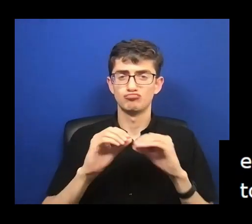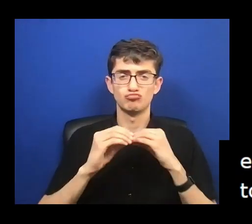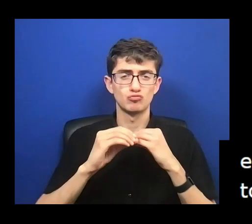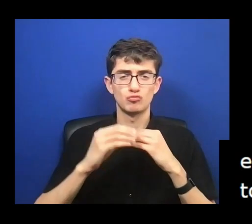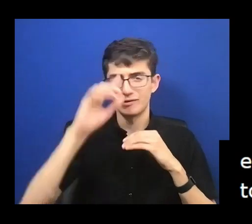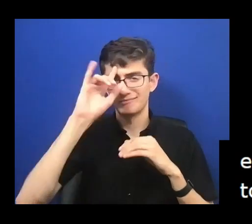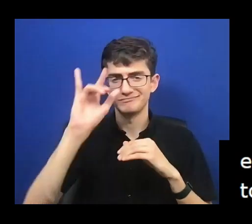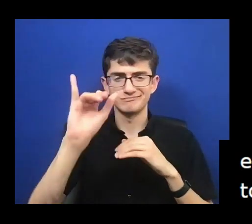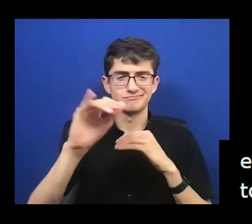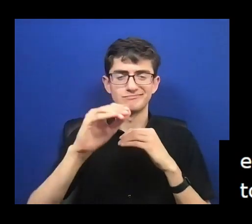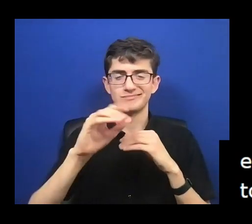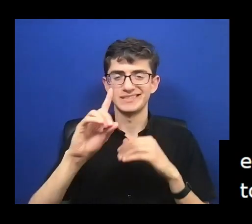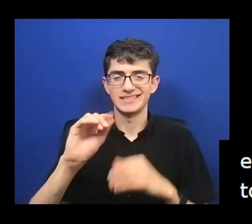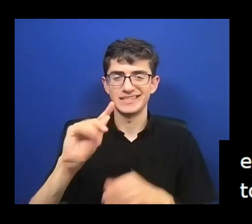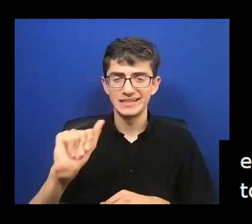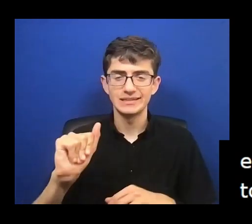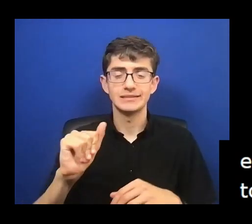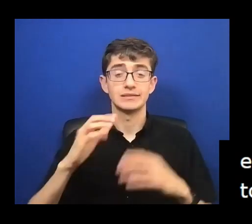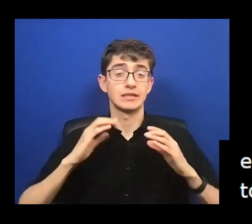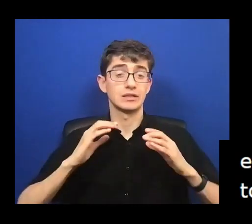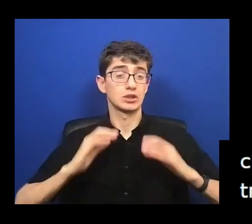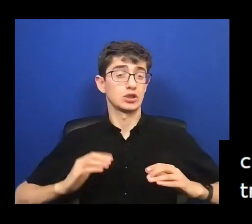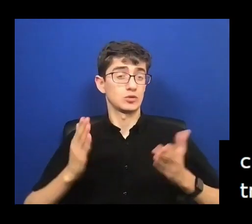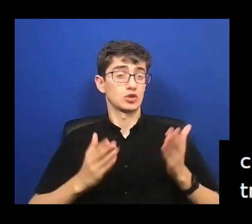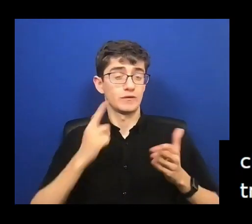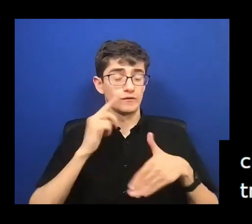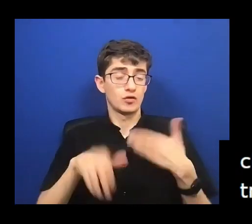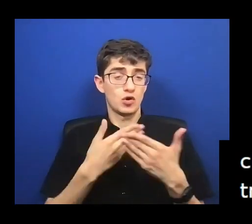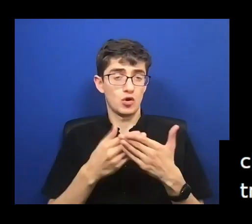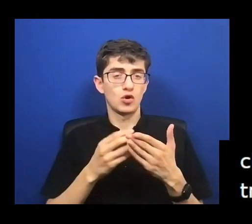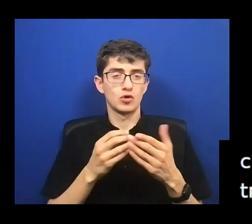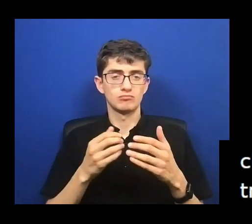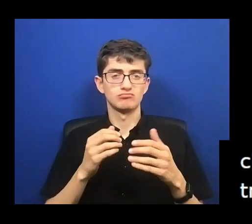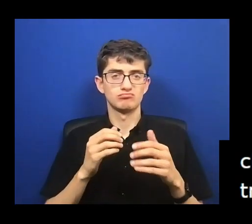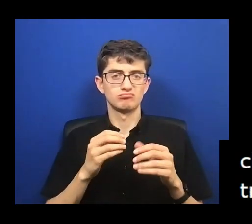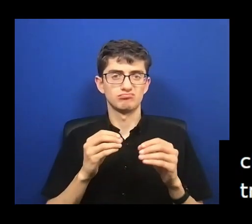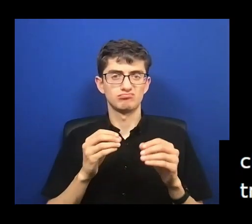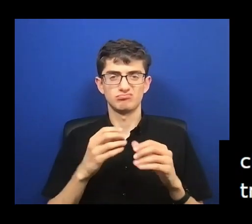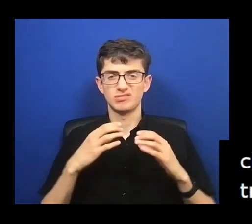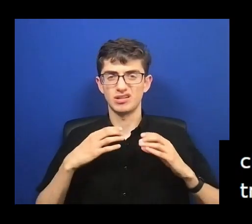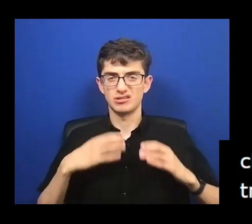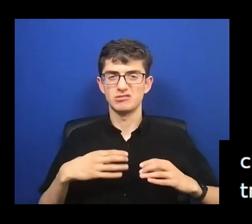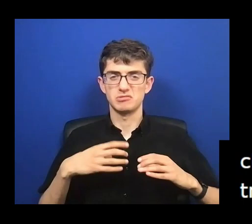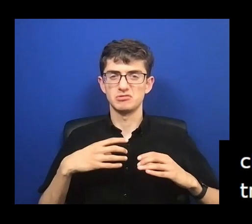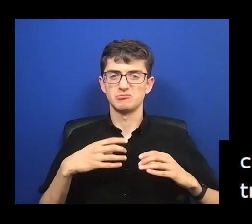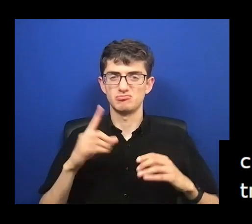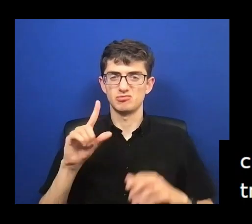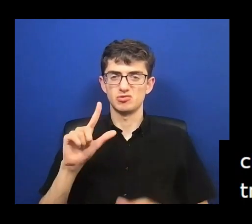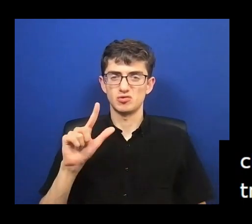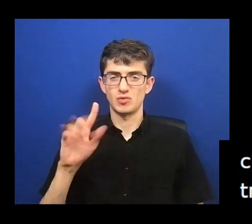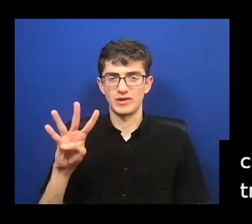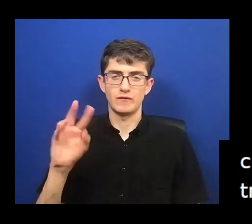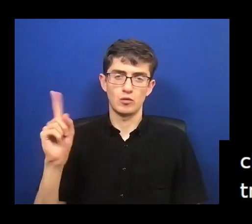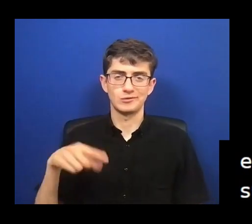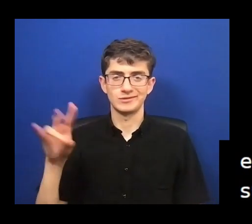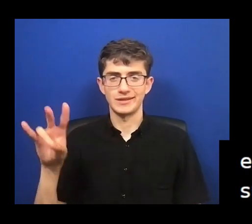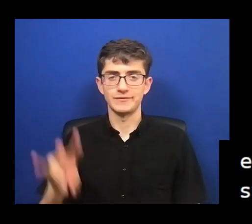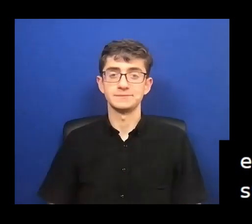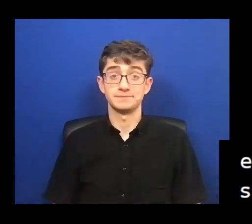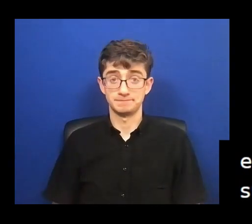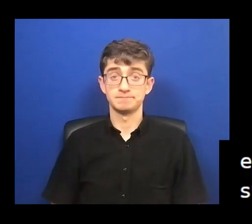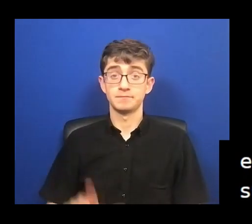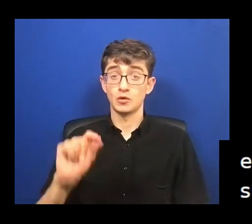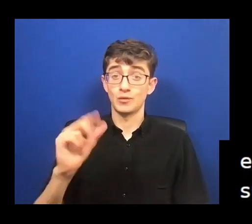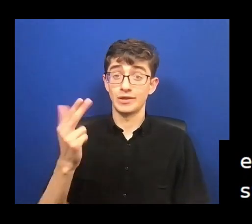of our subscribers. We launched our service in New York City in 2018. And that same year, we also launched